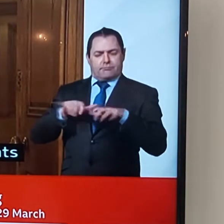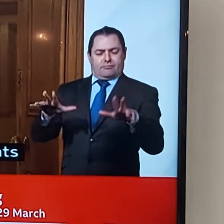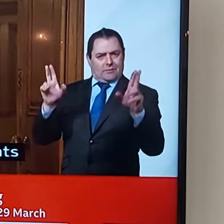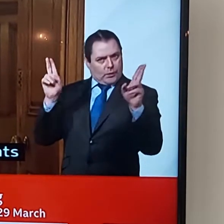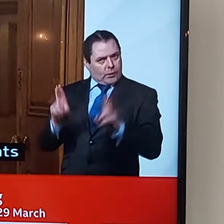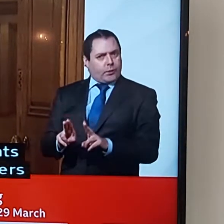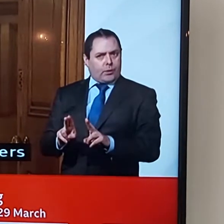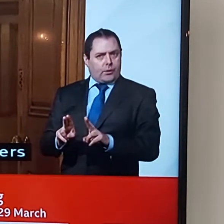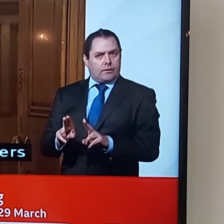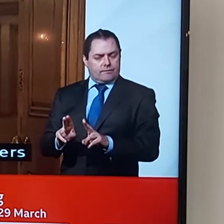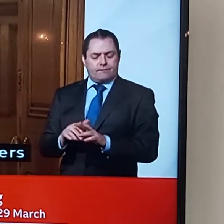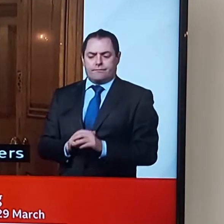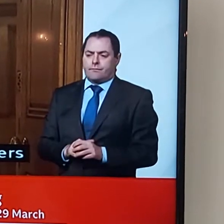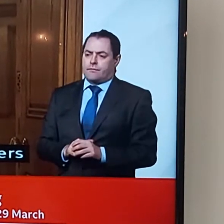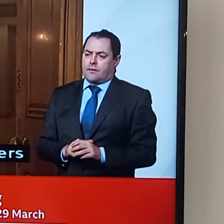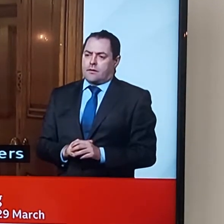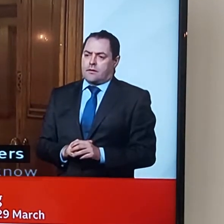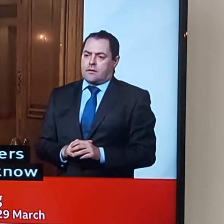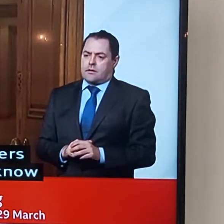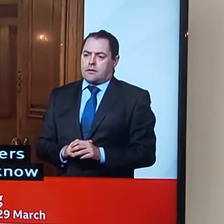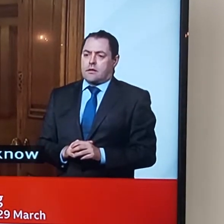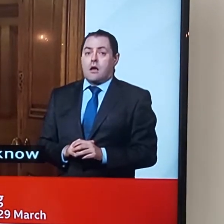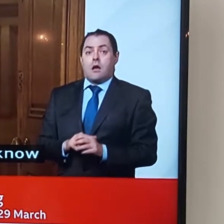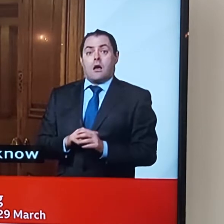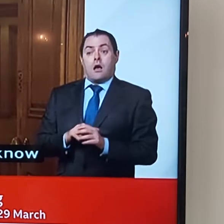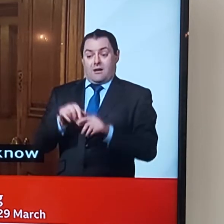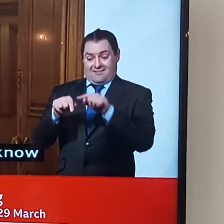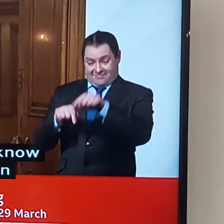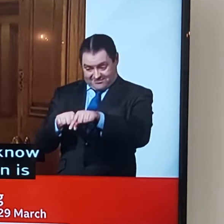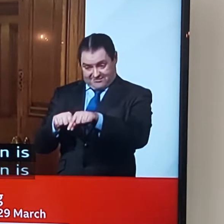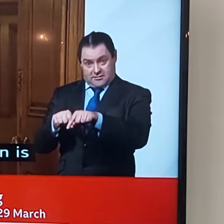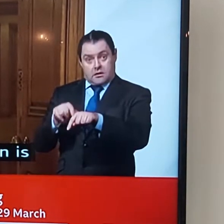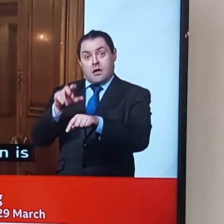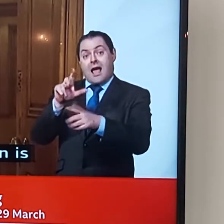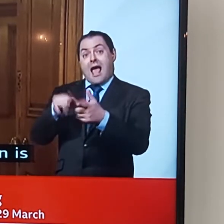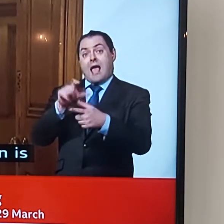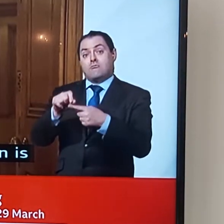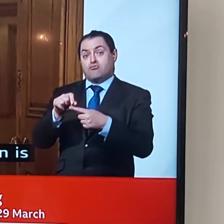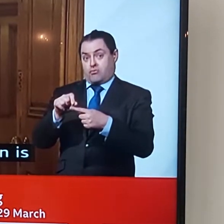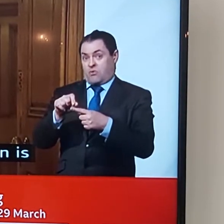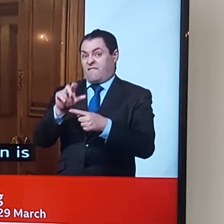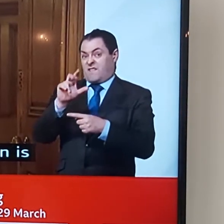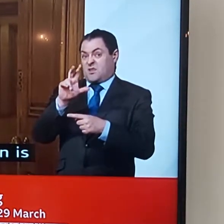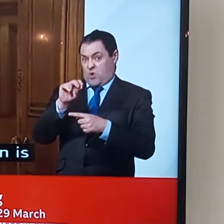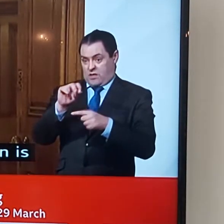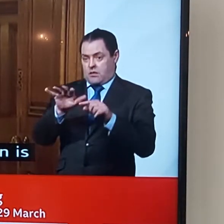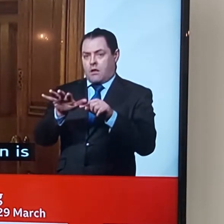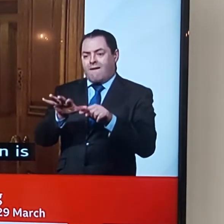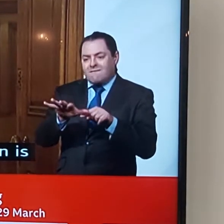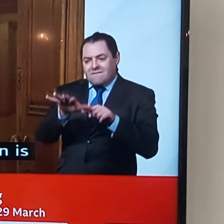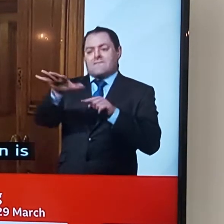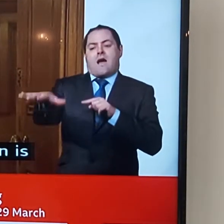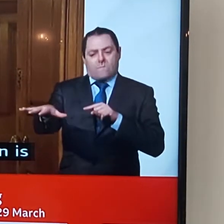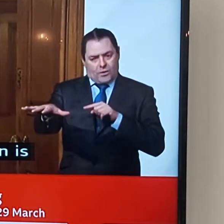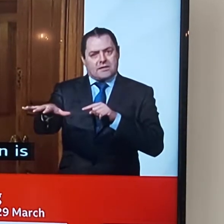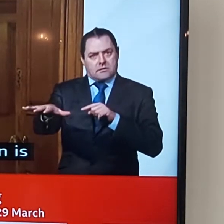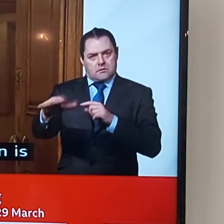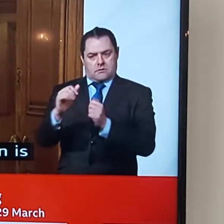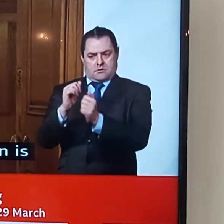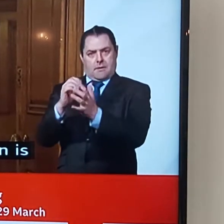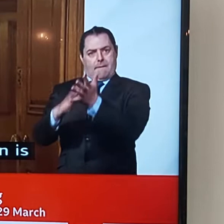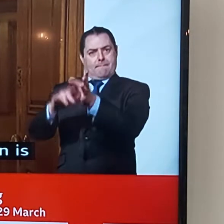lower. And then 5 weeks after that, no earlier than May the 17th, we'll go to step 3